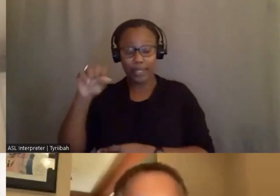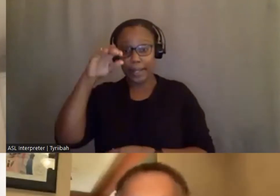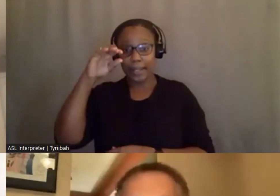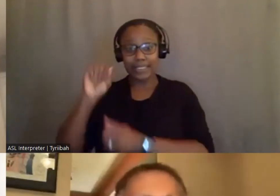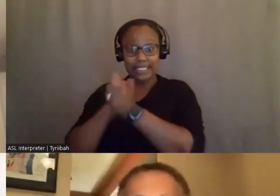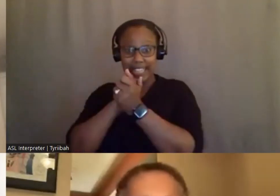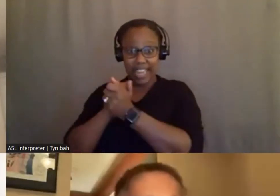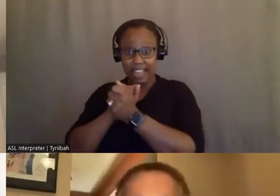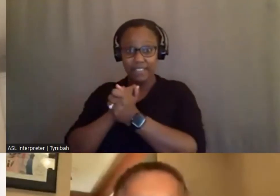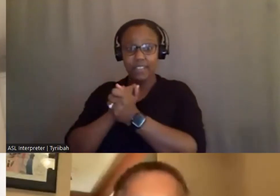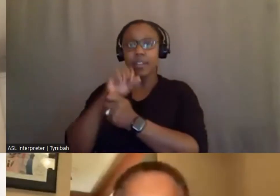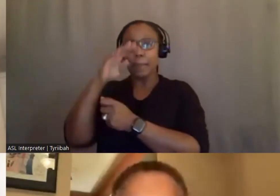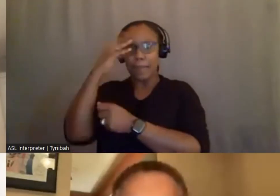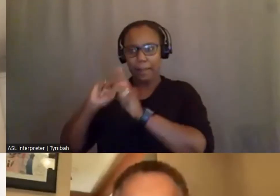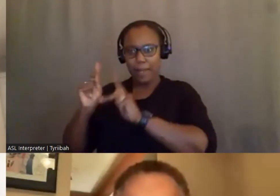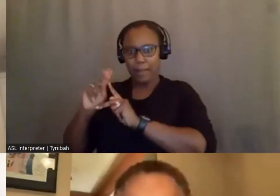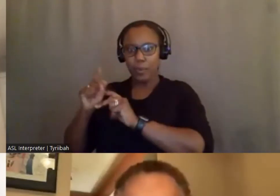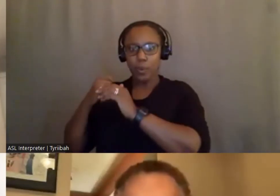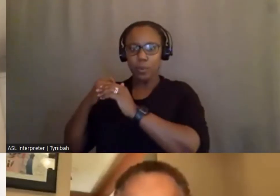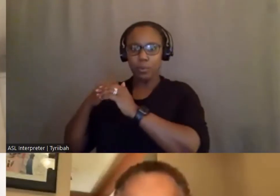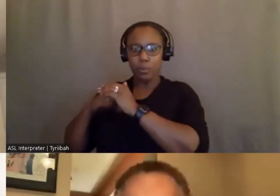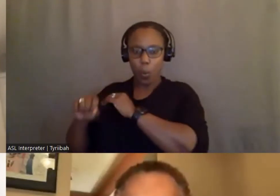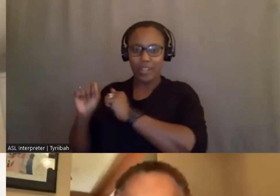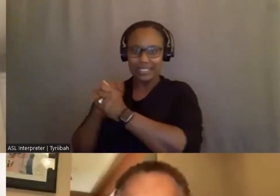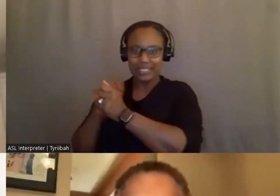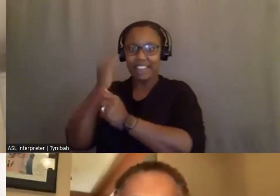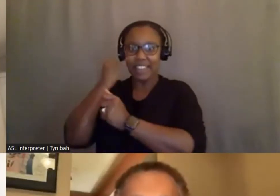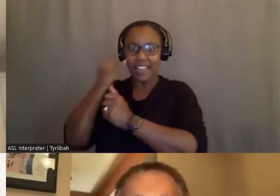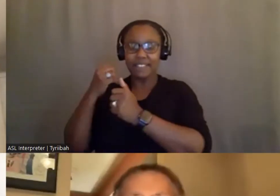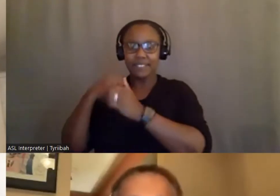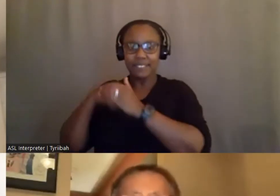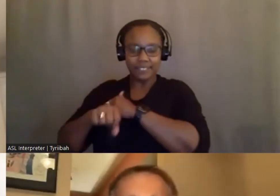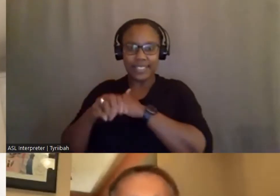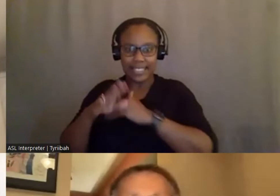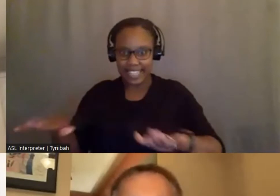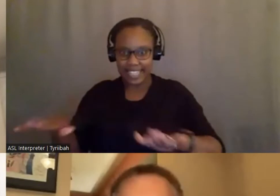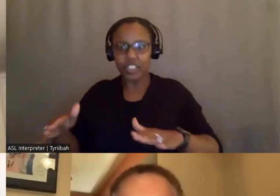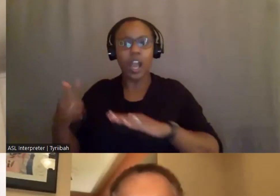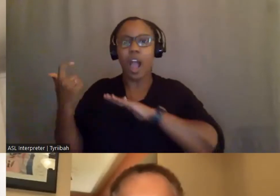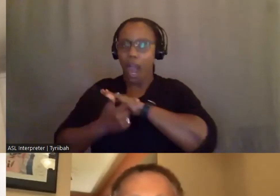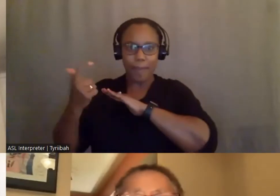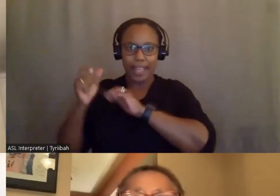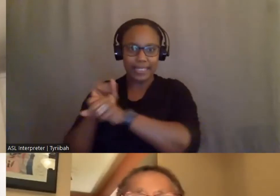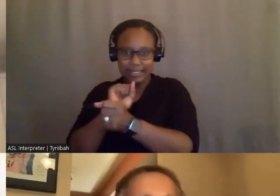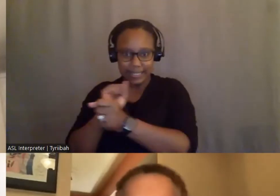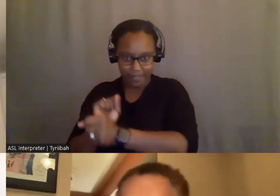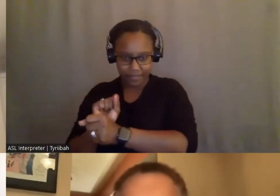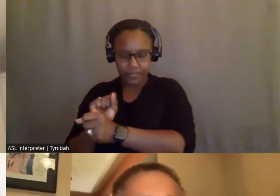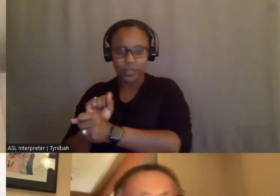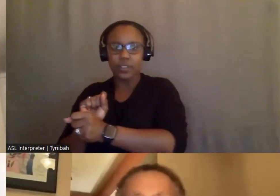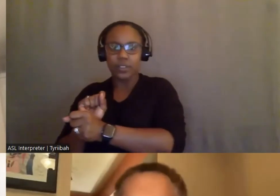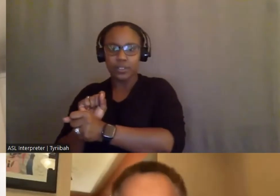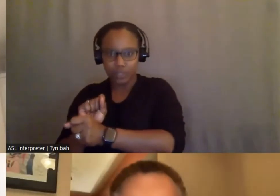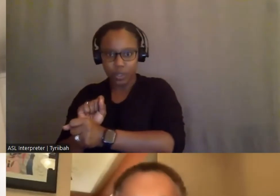third generation, you're just automatically enslaved, right? And I'm trying to figure out if you're already on the plantation